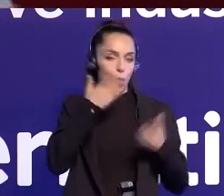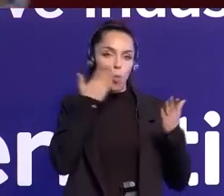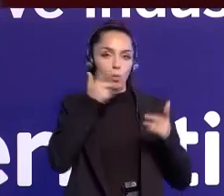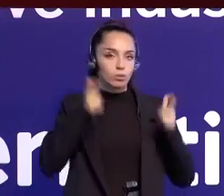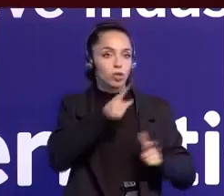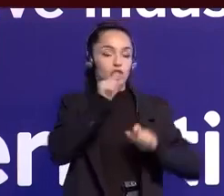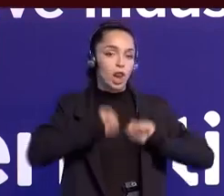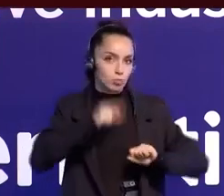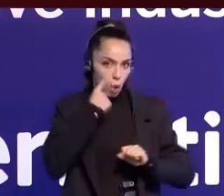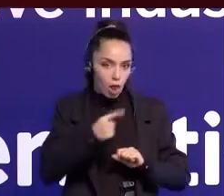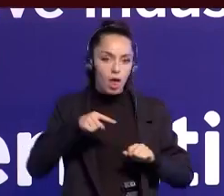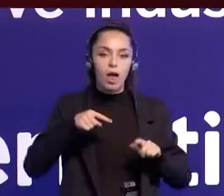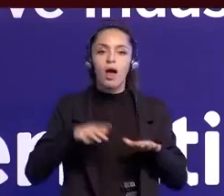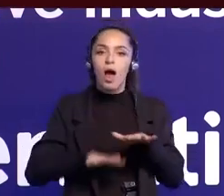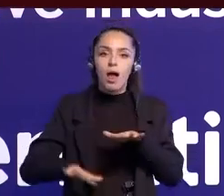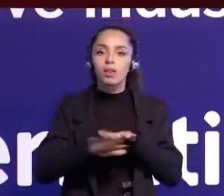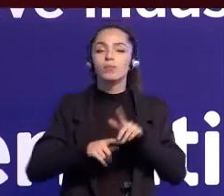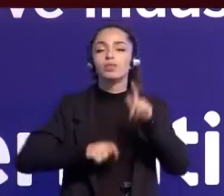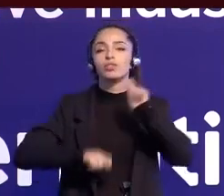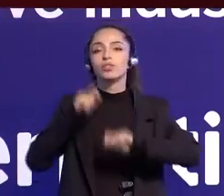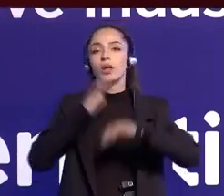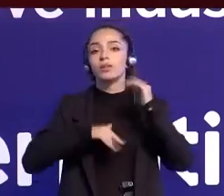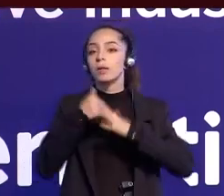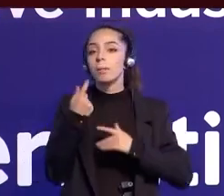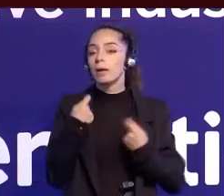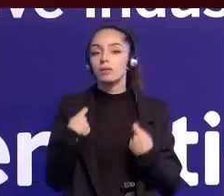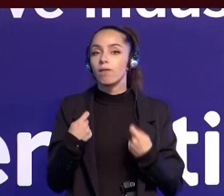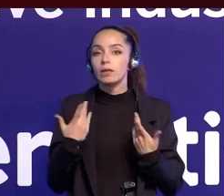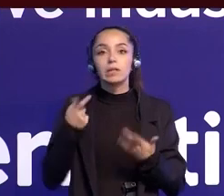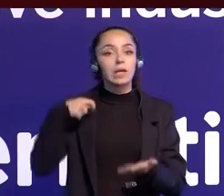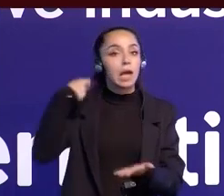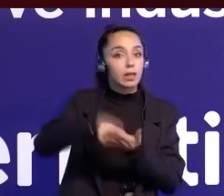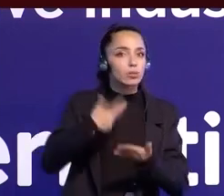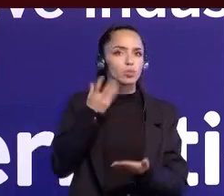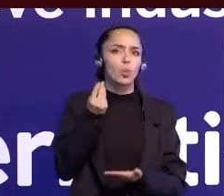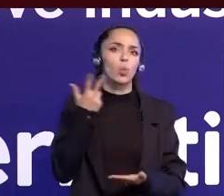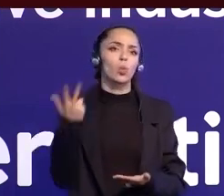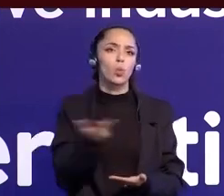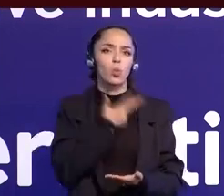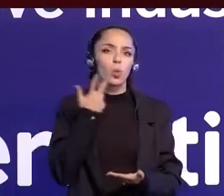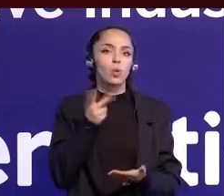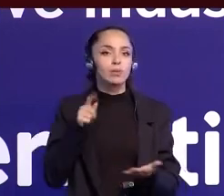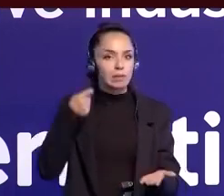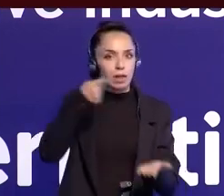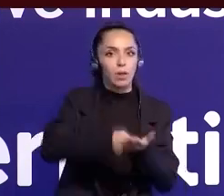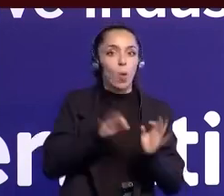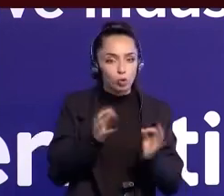so capital investment are more effective than investment in consumption. So the